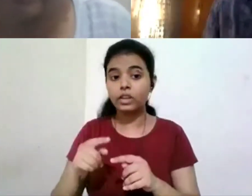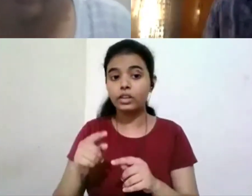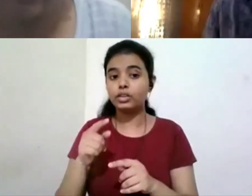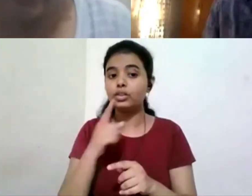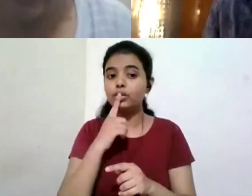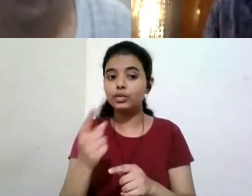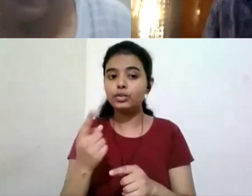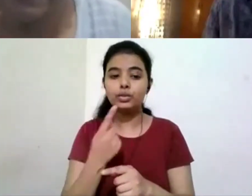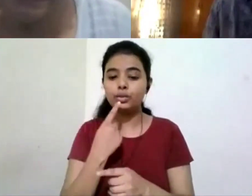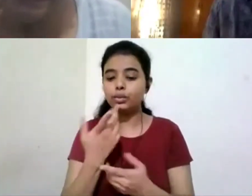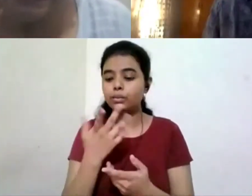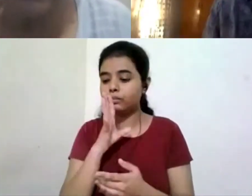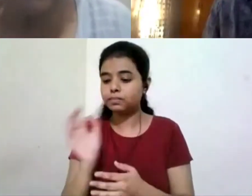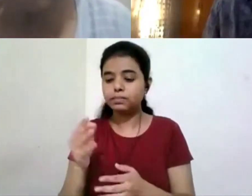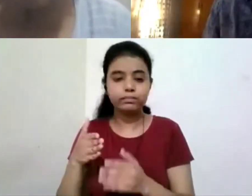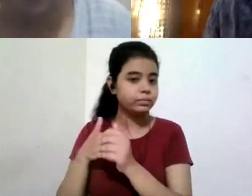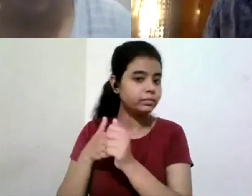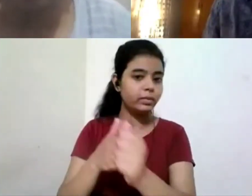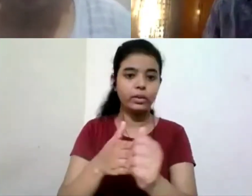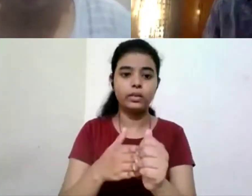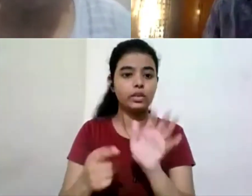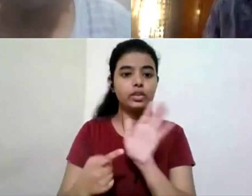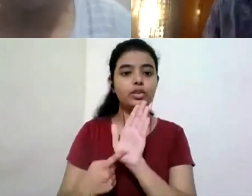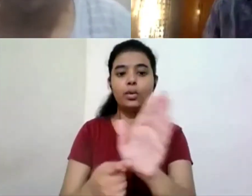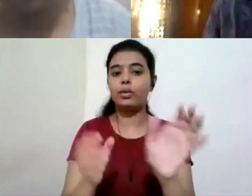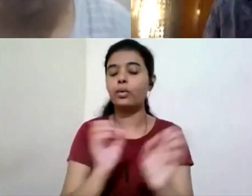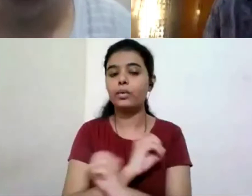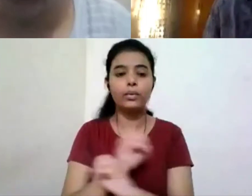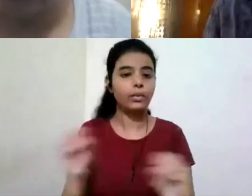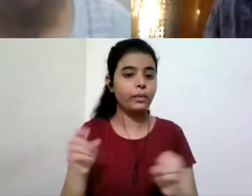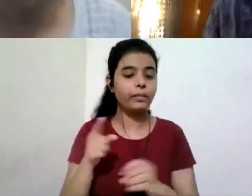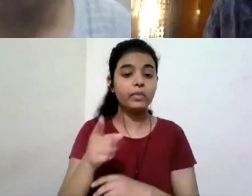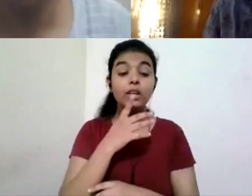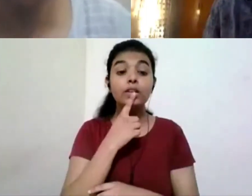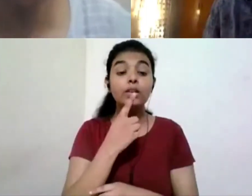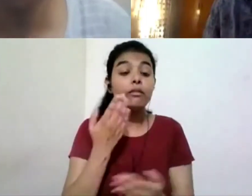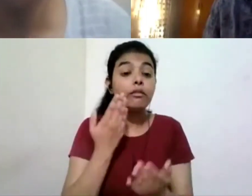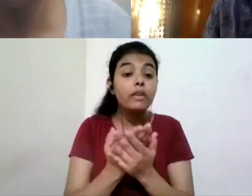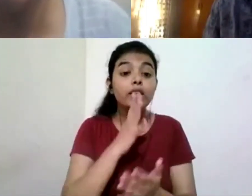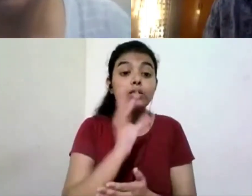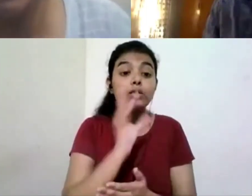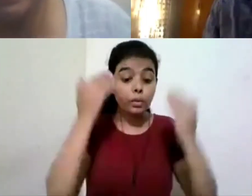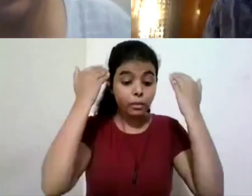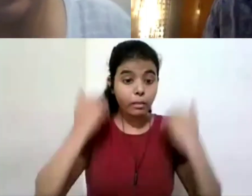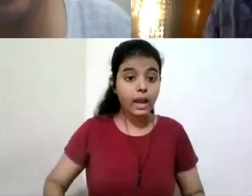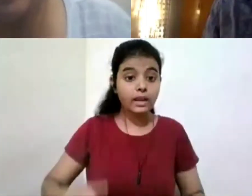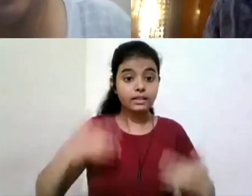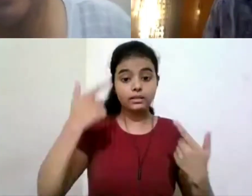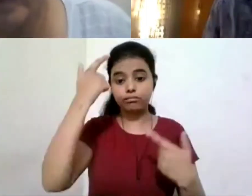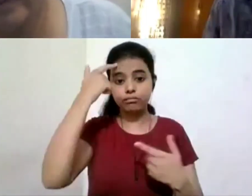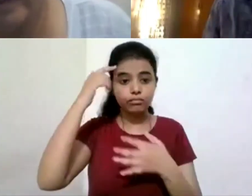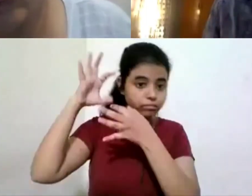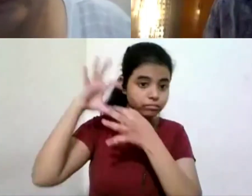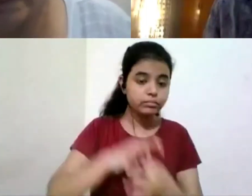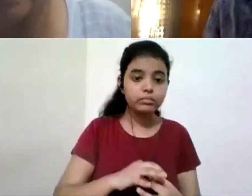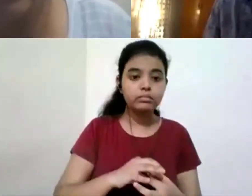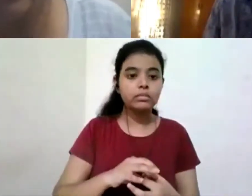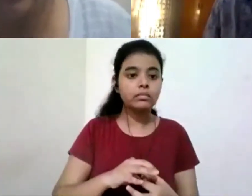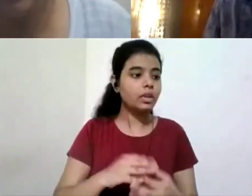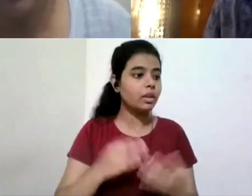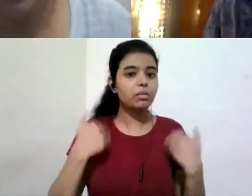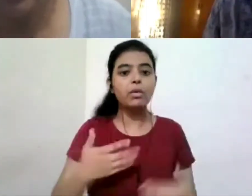address is the fact of the very real mind and body diversity which exists within